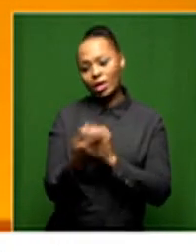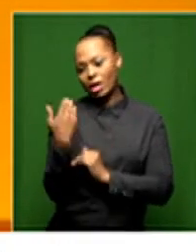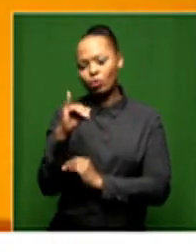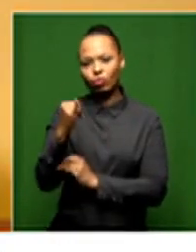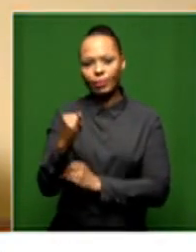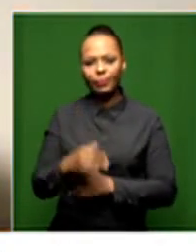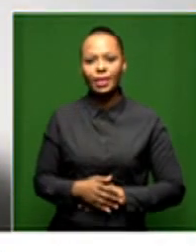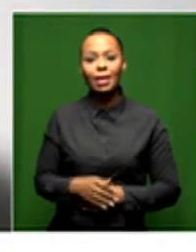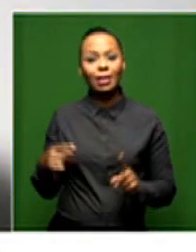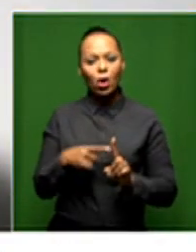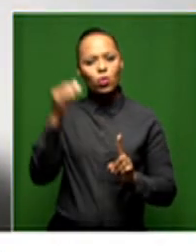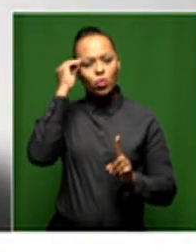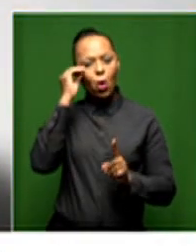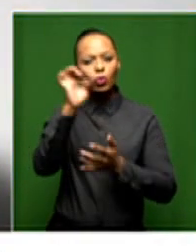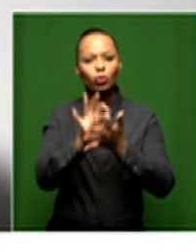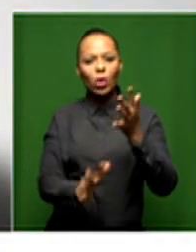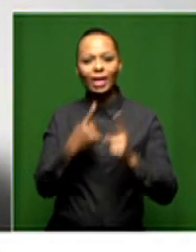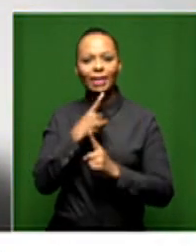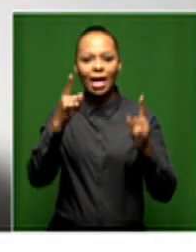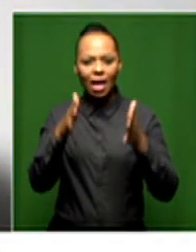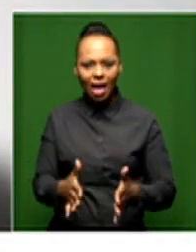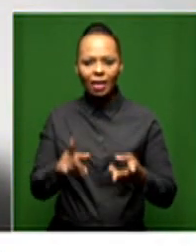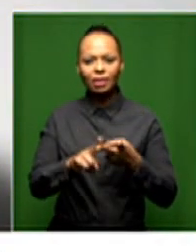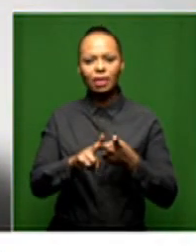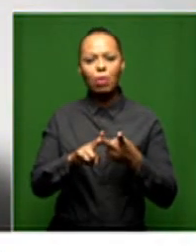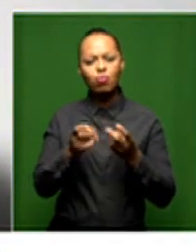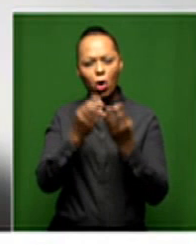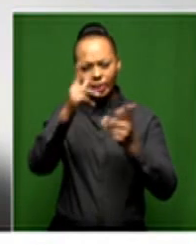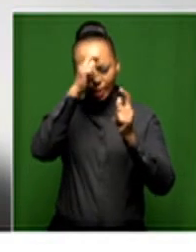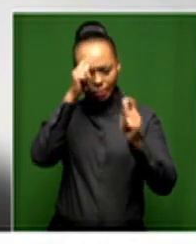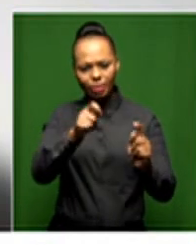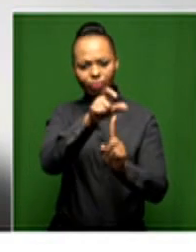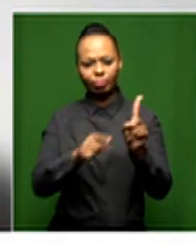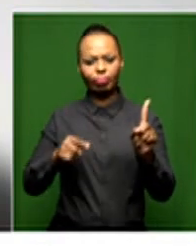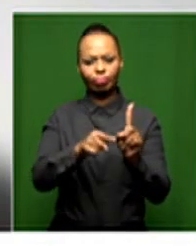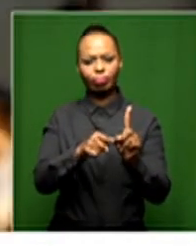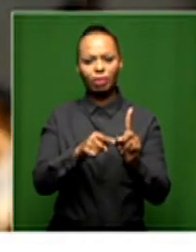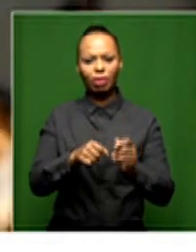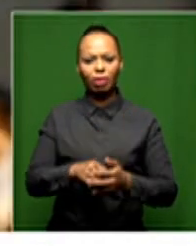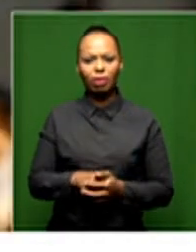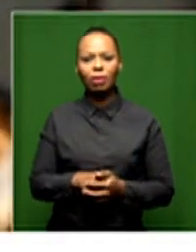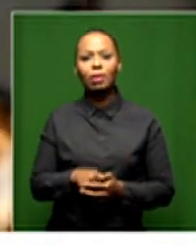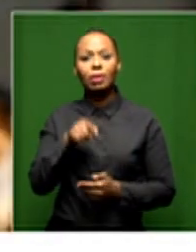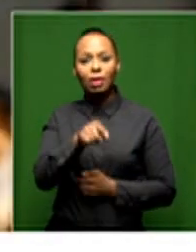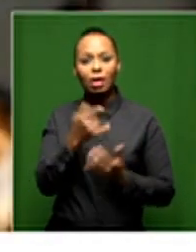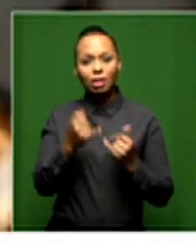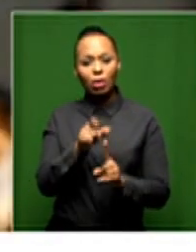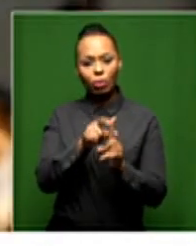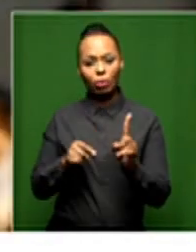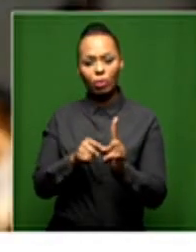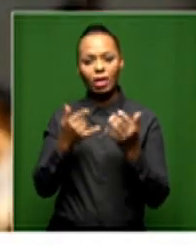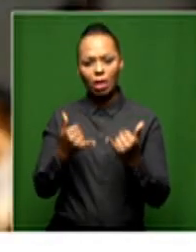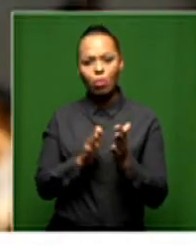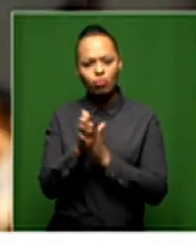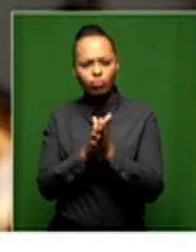was known as a storyteller and a highly accomplished figure in the South African music scene. The Loxion Kulca brand has been the